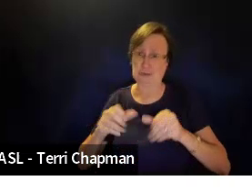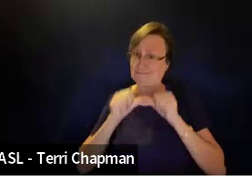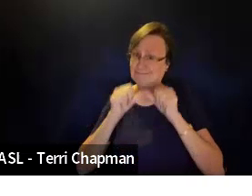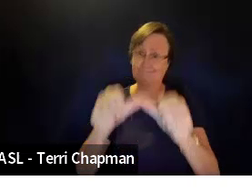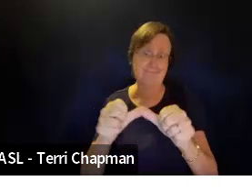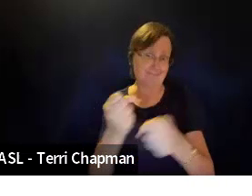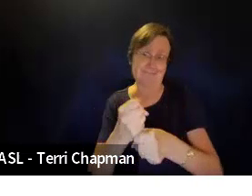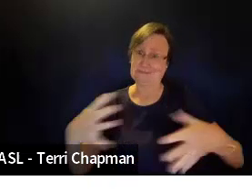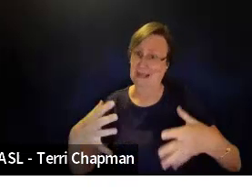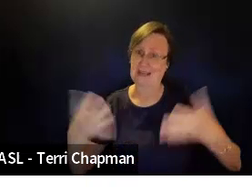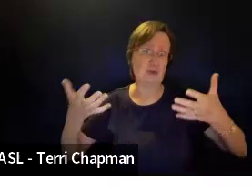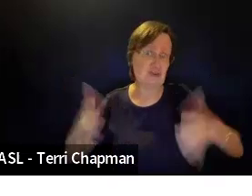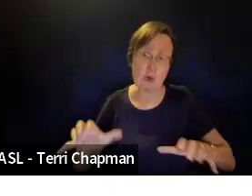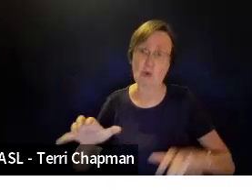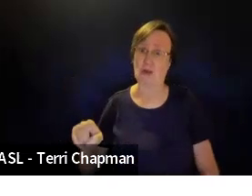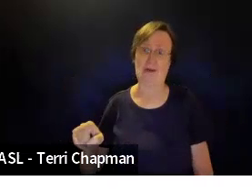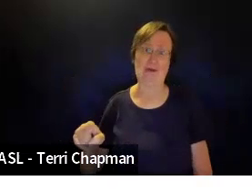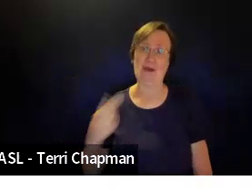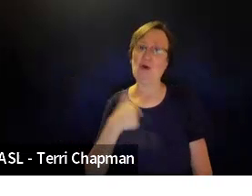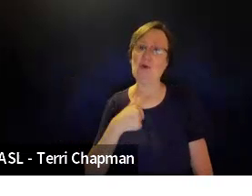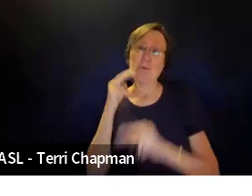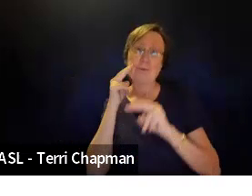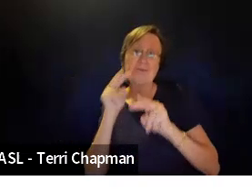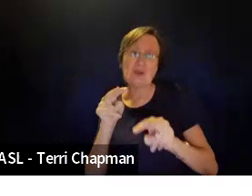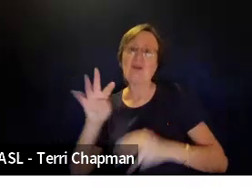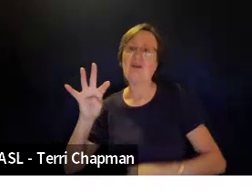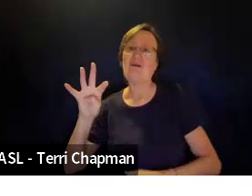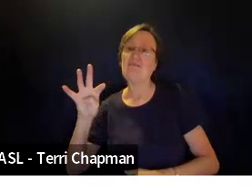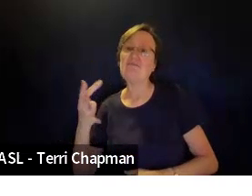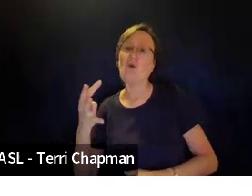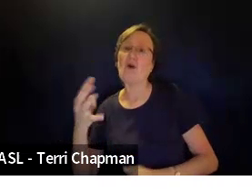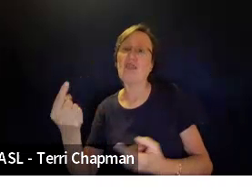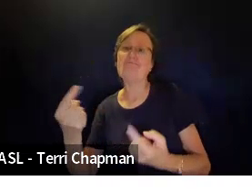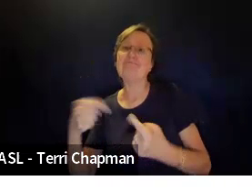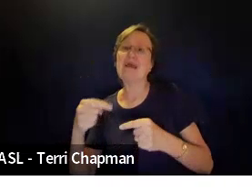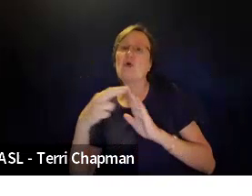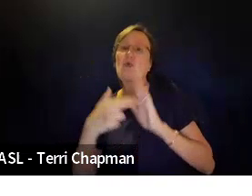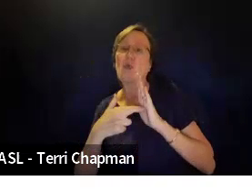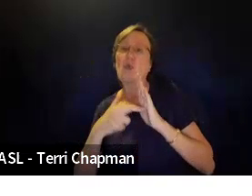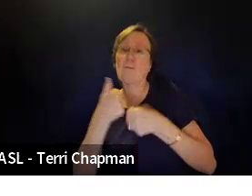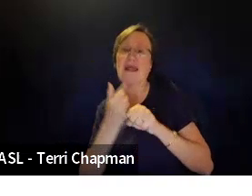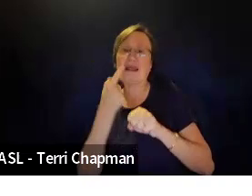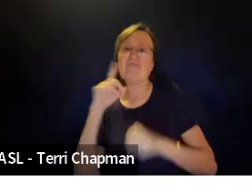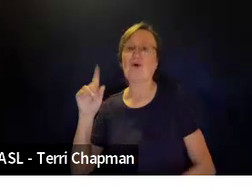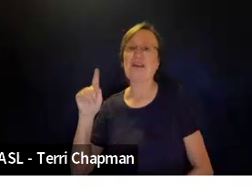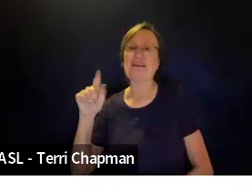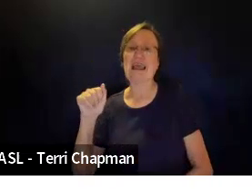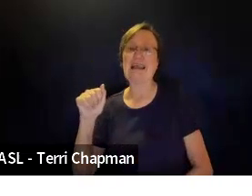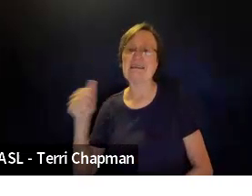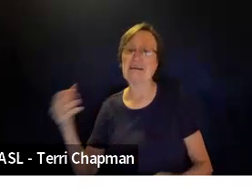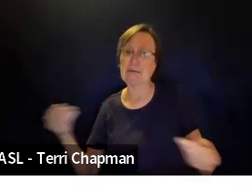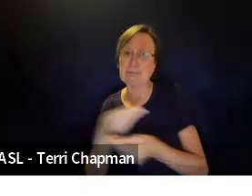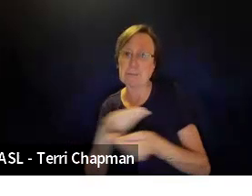we're really looking forward to our forthcoming rulemaking on data brokers to address things like fraud